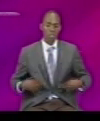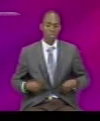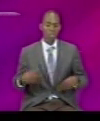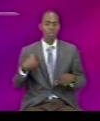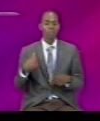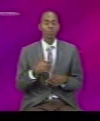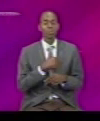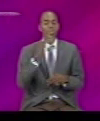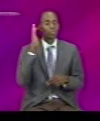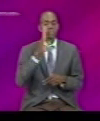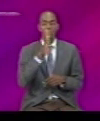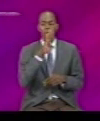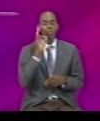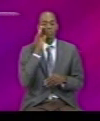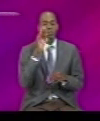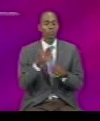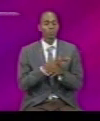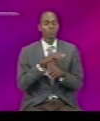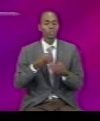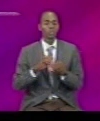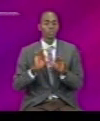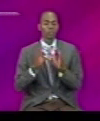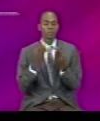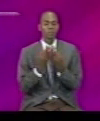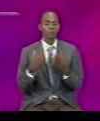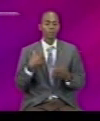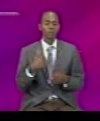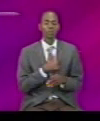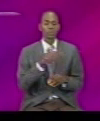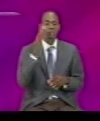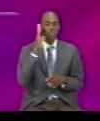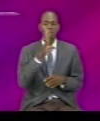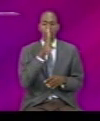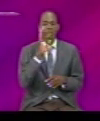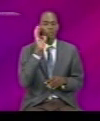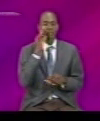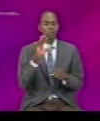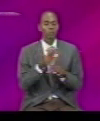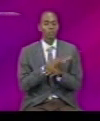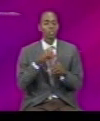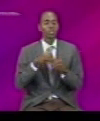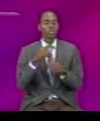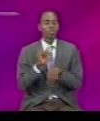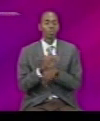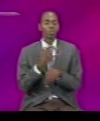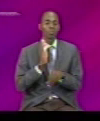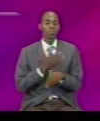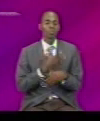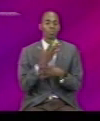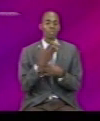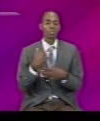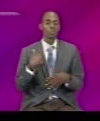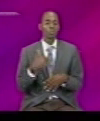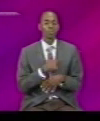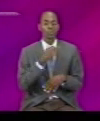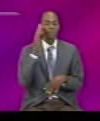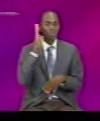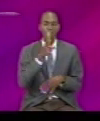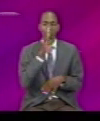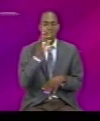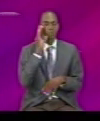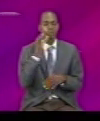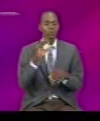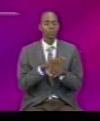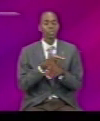shall be fruitful. In the work of the Lord, we shall be fruitful. And I pray that tonight, as many as have asked you, even in the